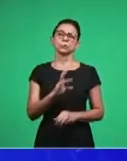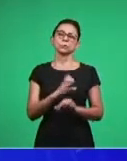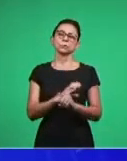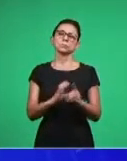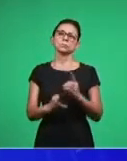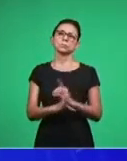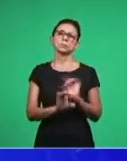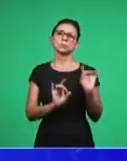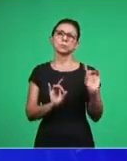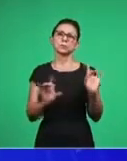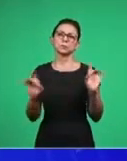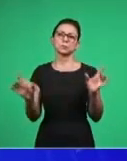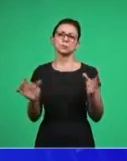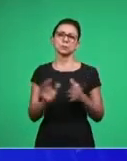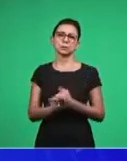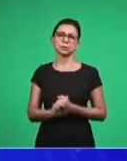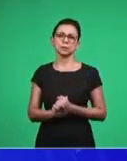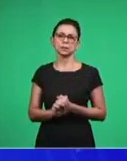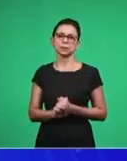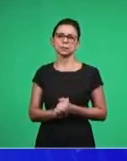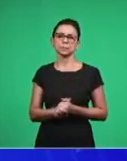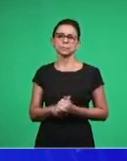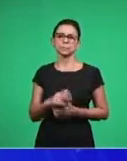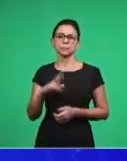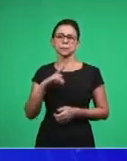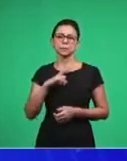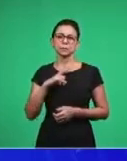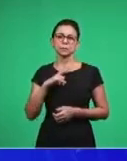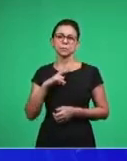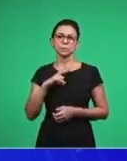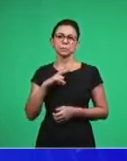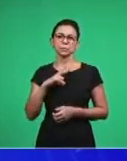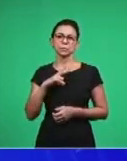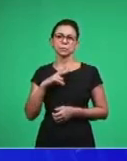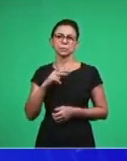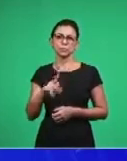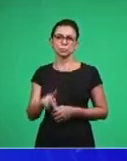Lord and his soon return.